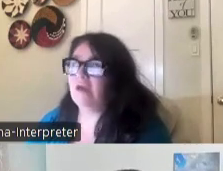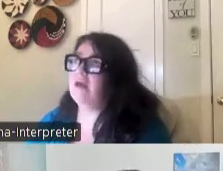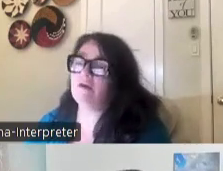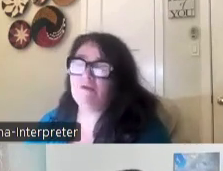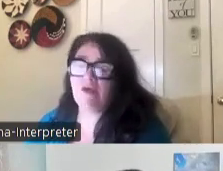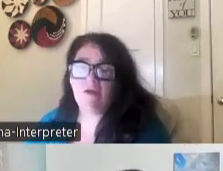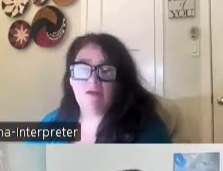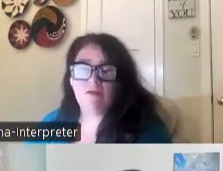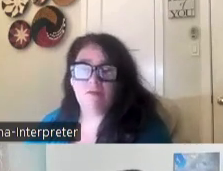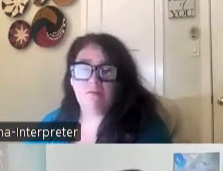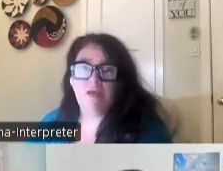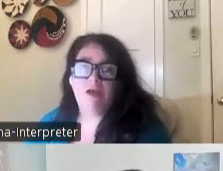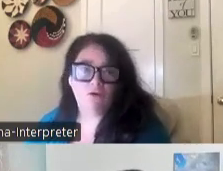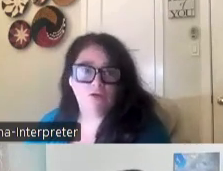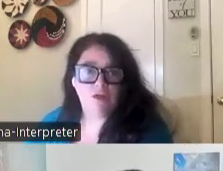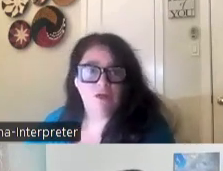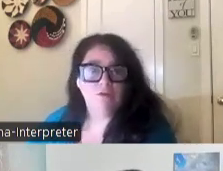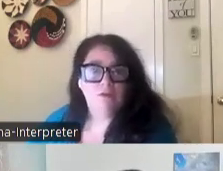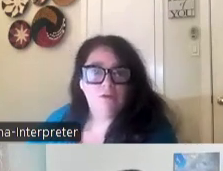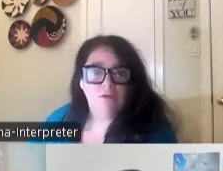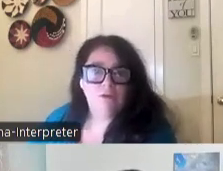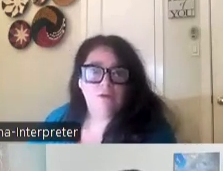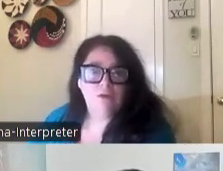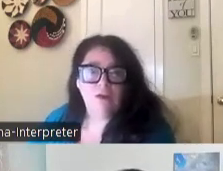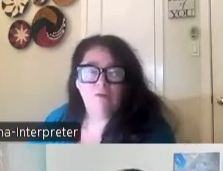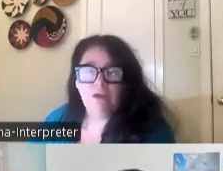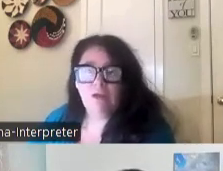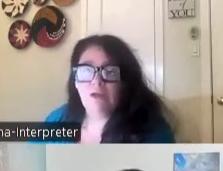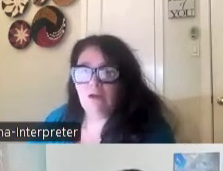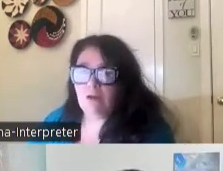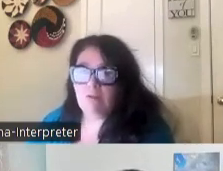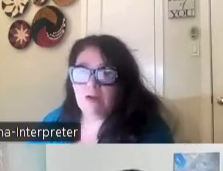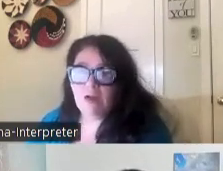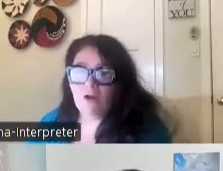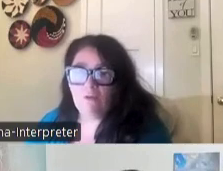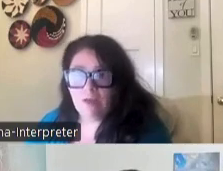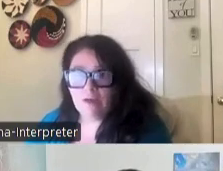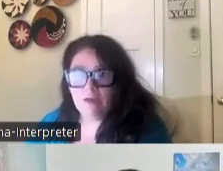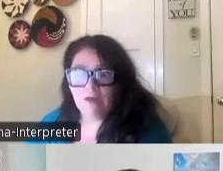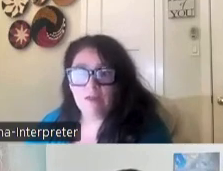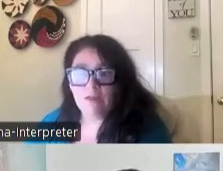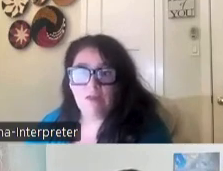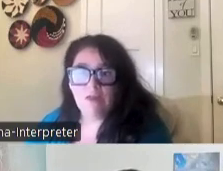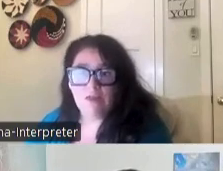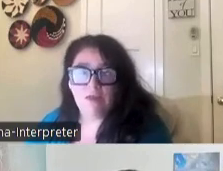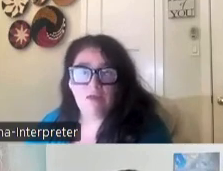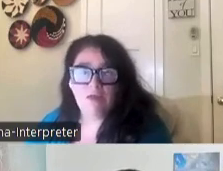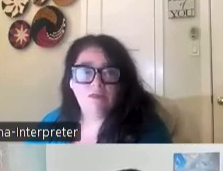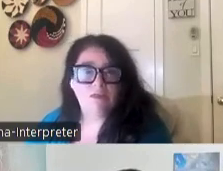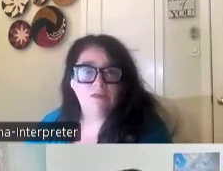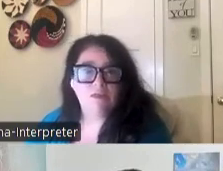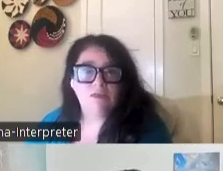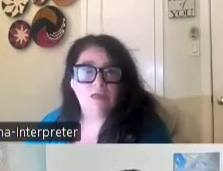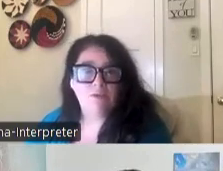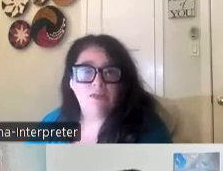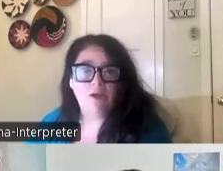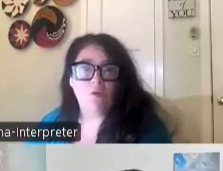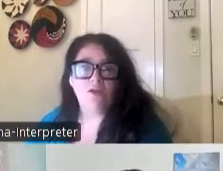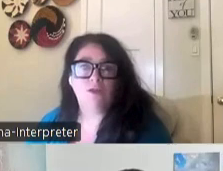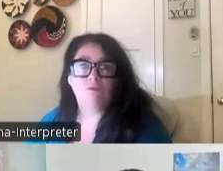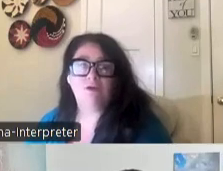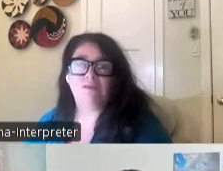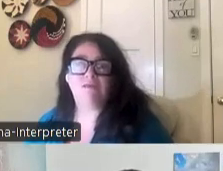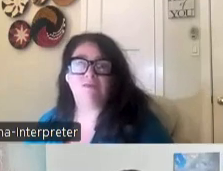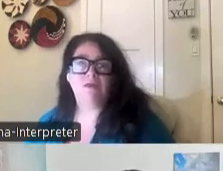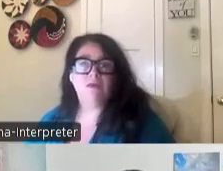that you might notice is that the rate of warming is essentially 4 times slower in summer in San Francisco